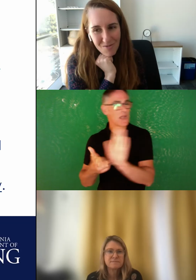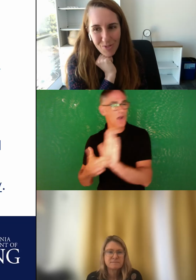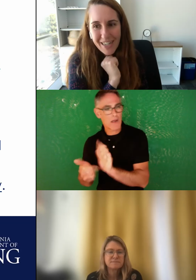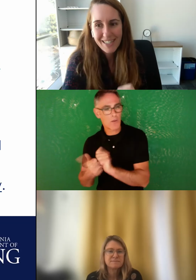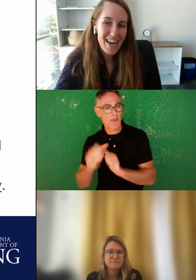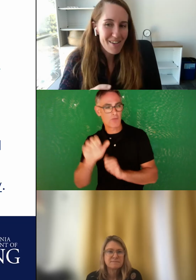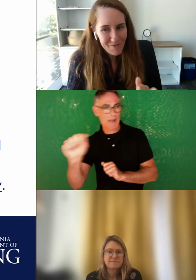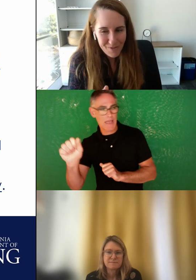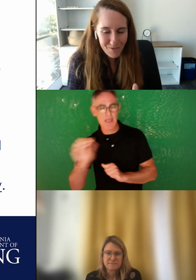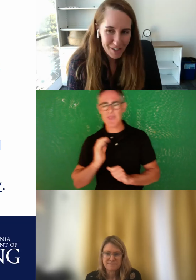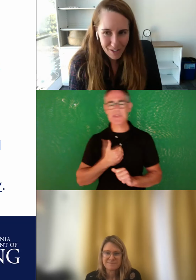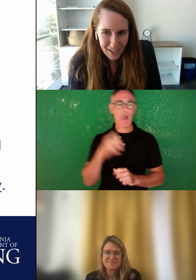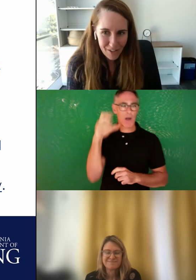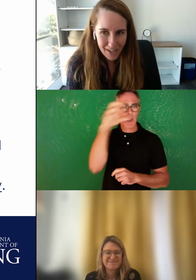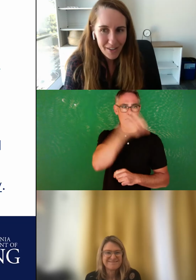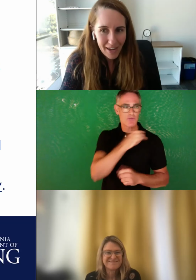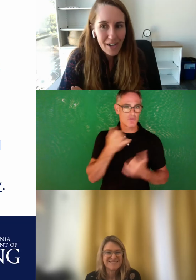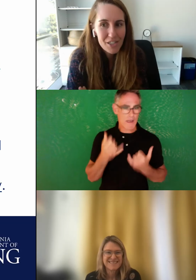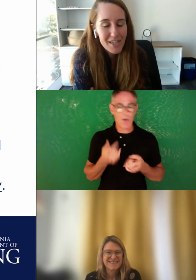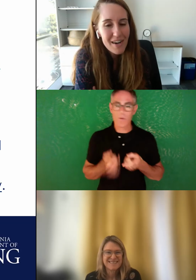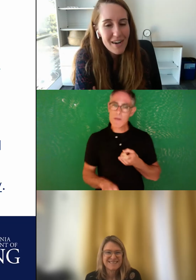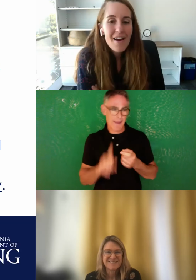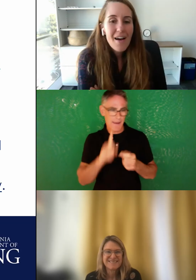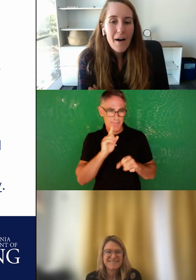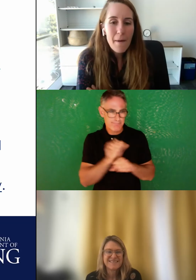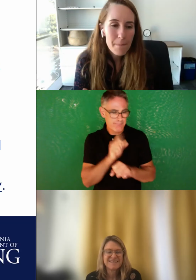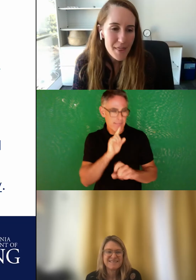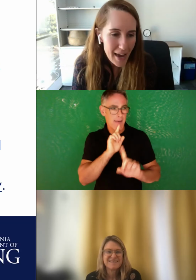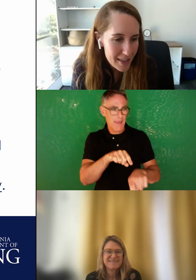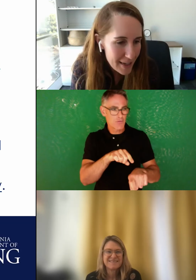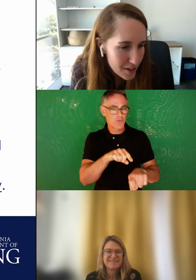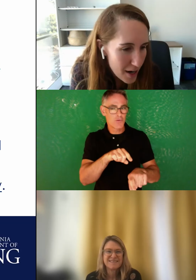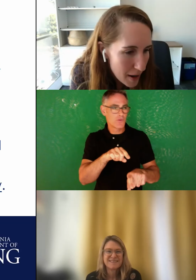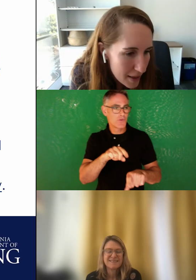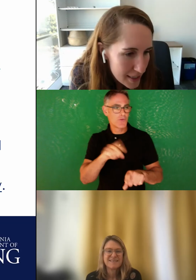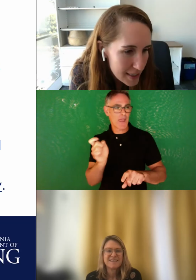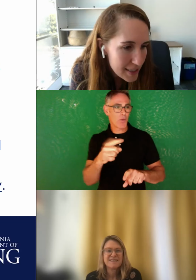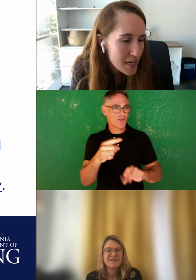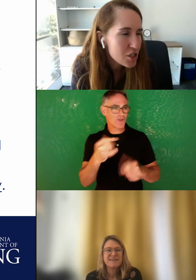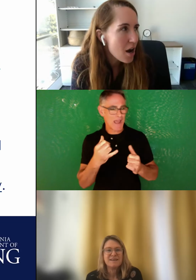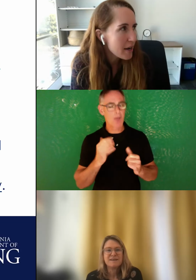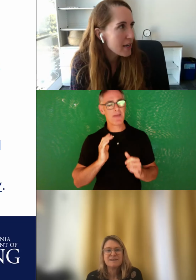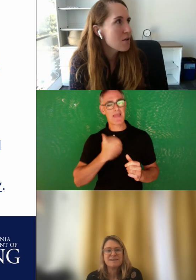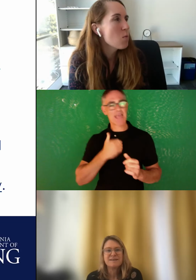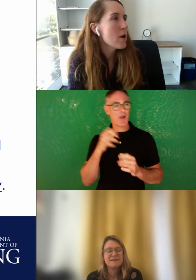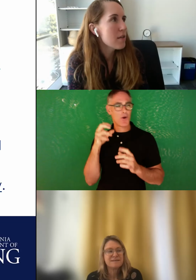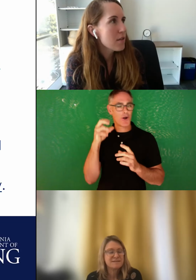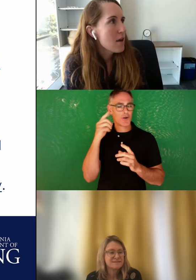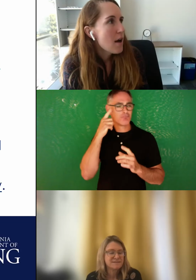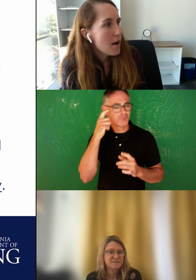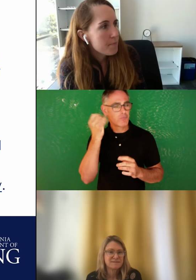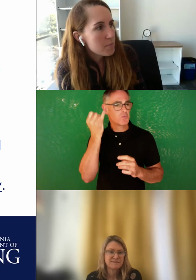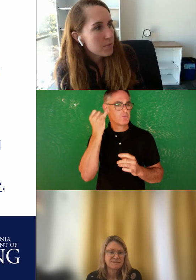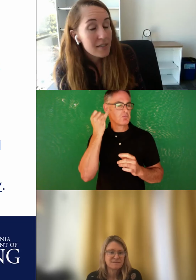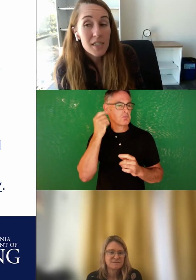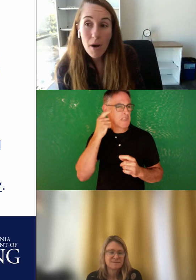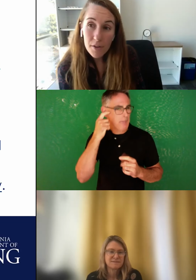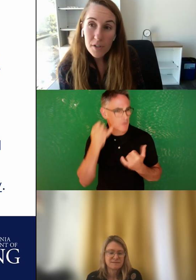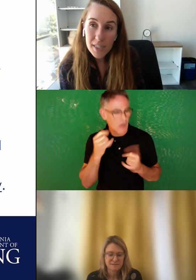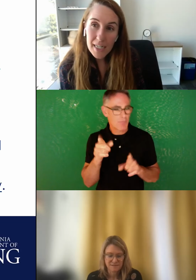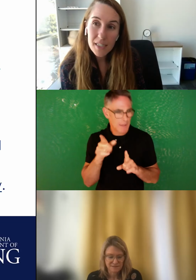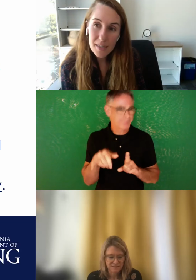We can't definitively answer that question, but that's our hypothesis. In talking with AAAs